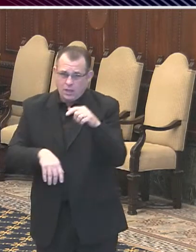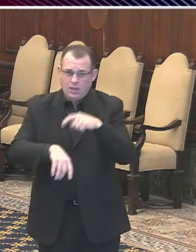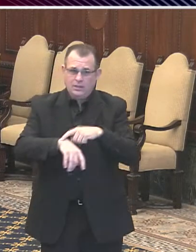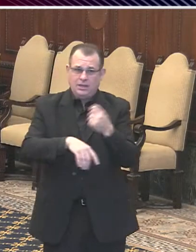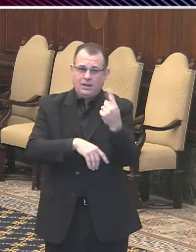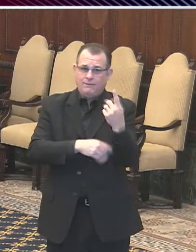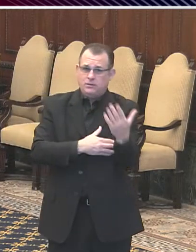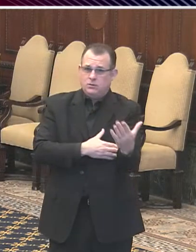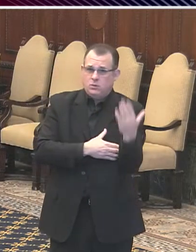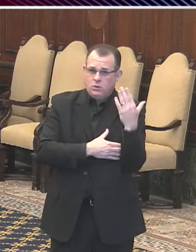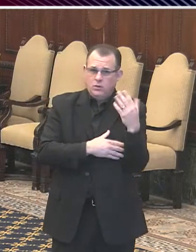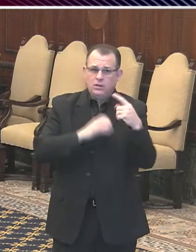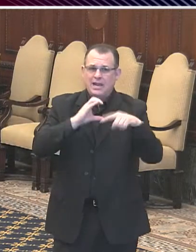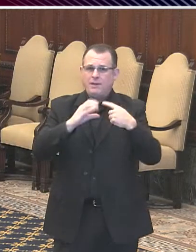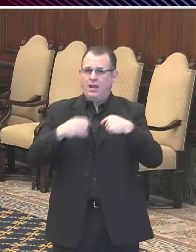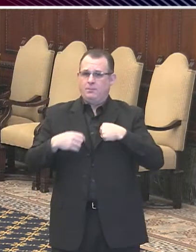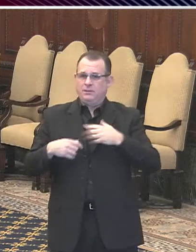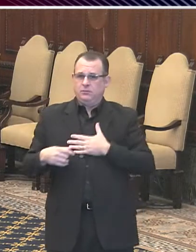please email me at